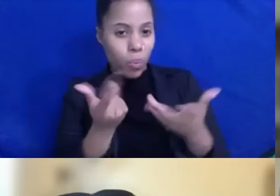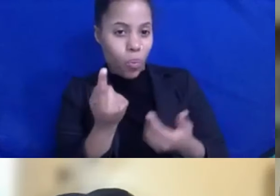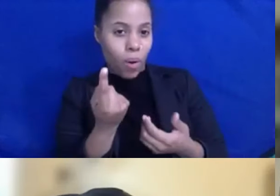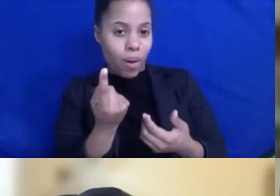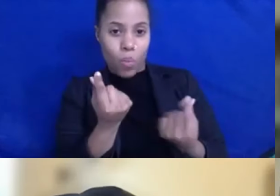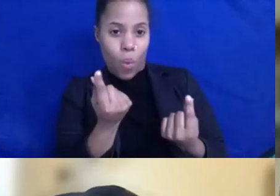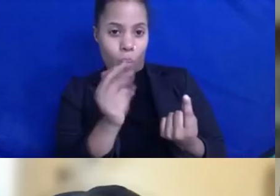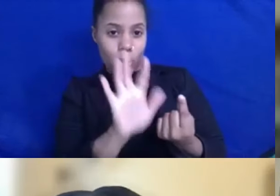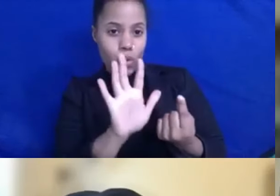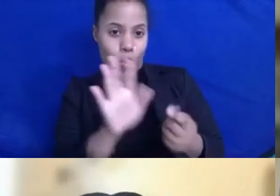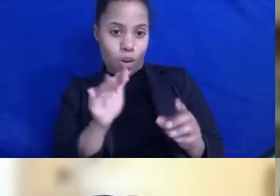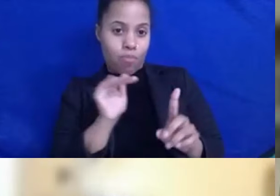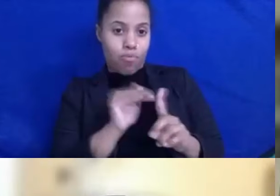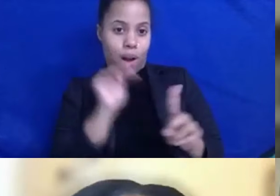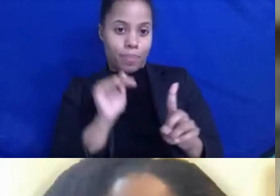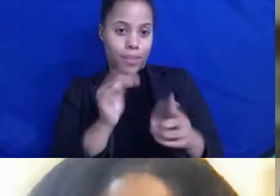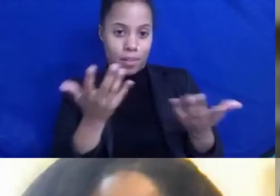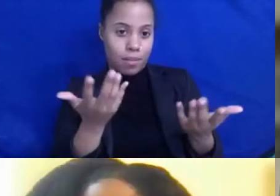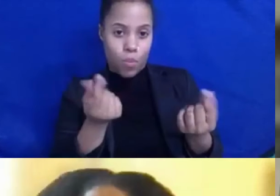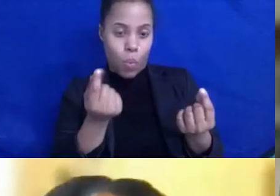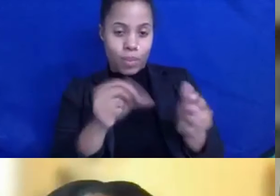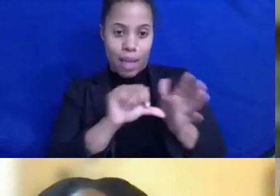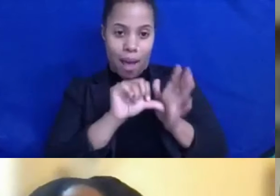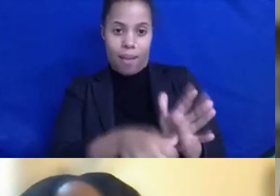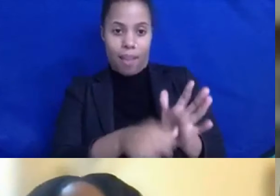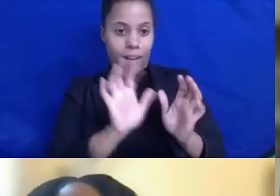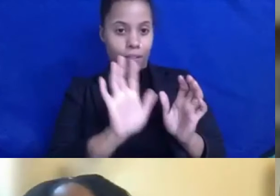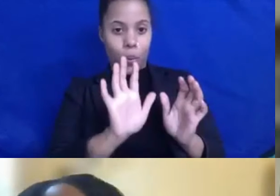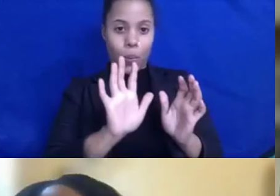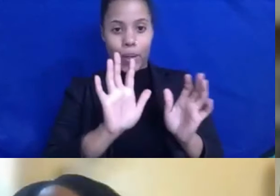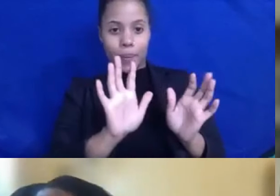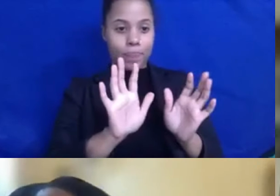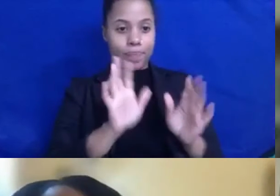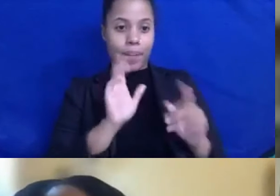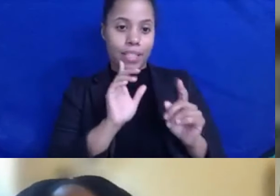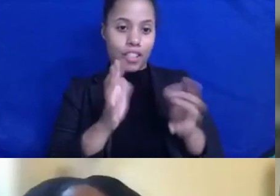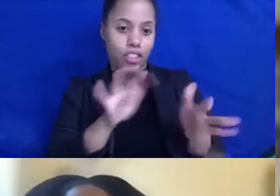What was your prompt and what was the highlight of your conversation?